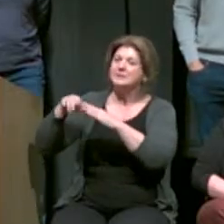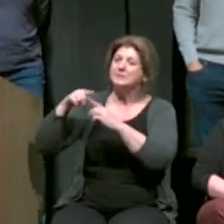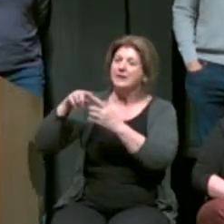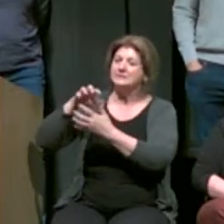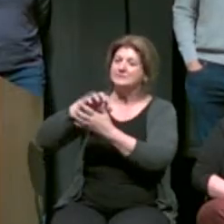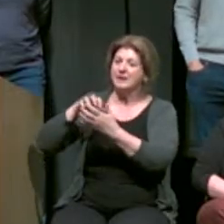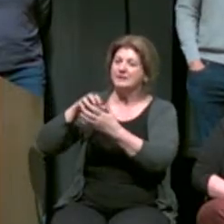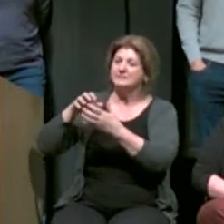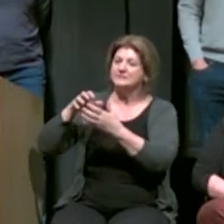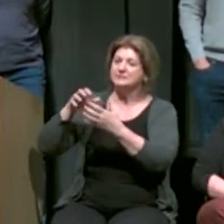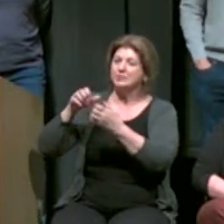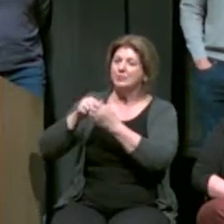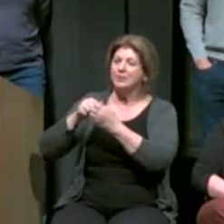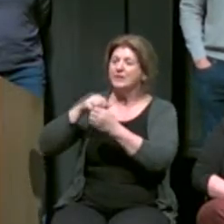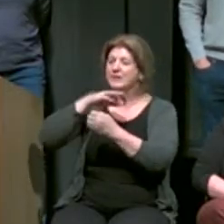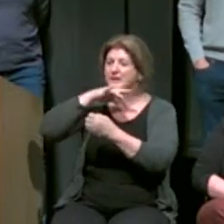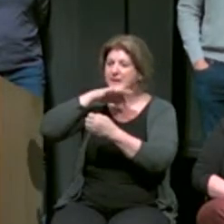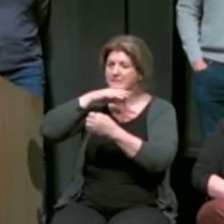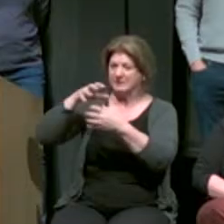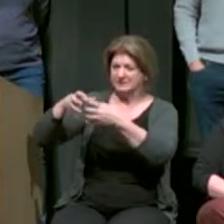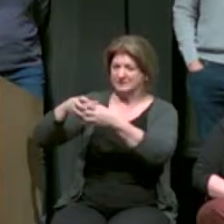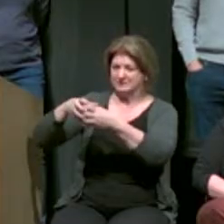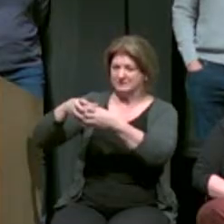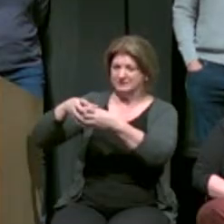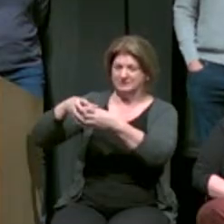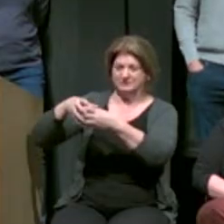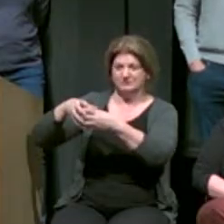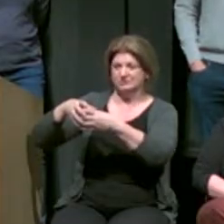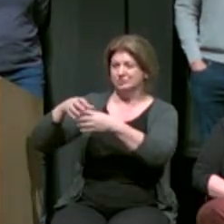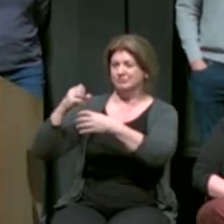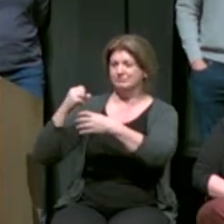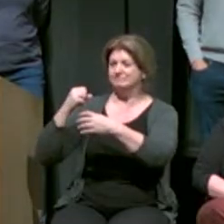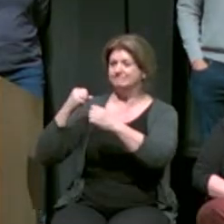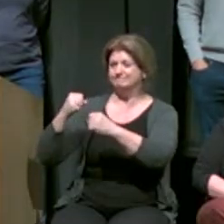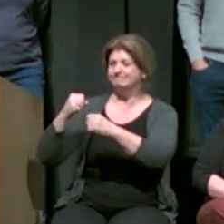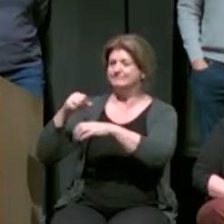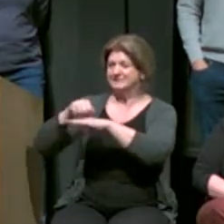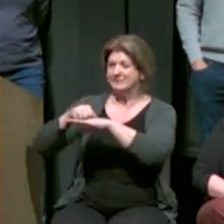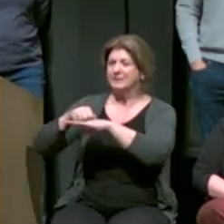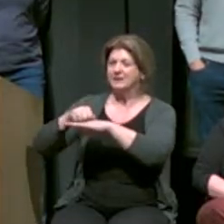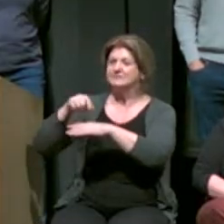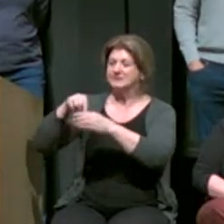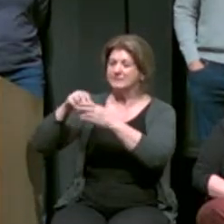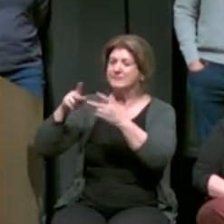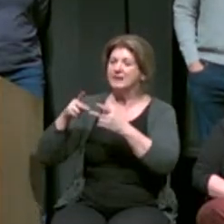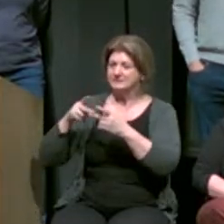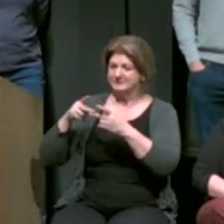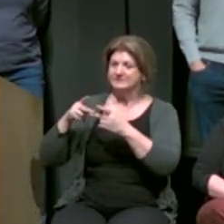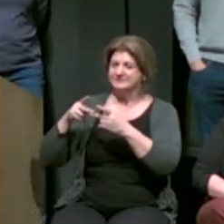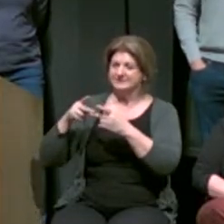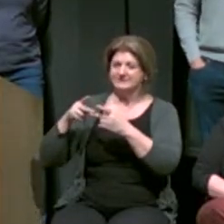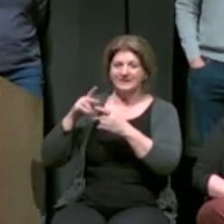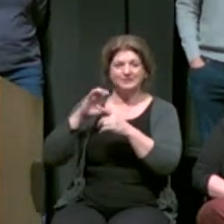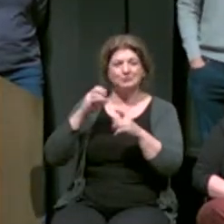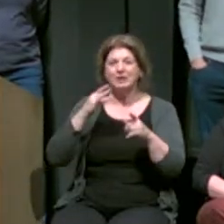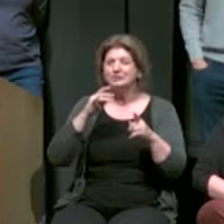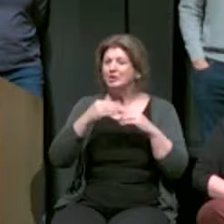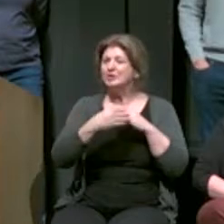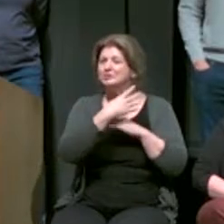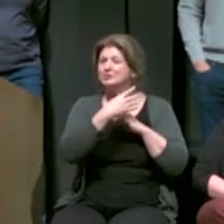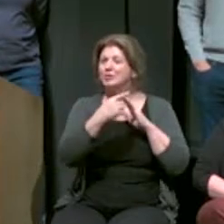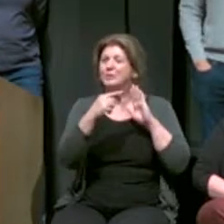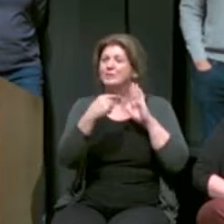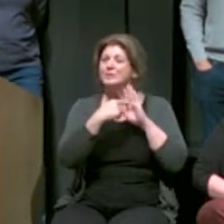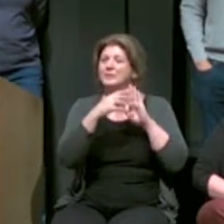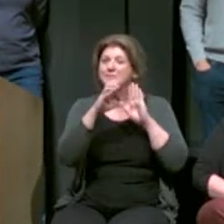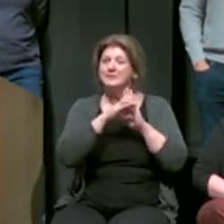combining to the contaminants as well. So it's going to be stabilized in place. And so that's why Charlie had shown those images